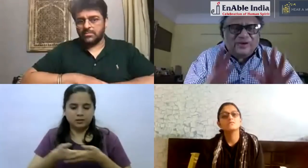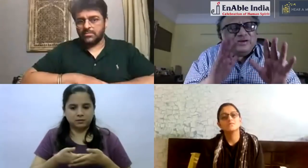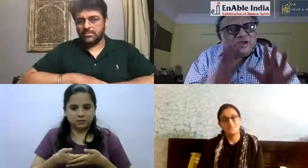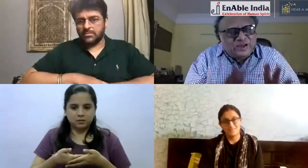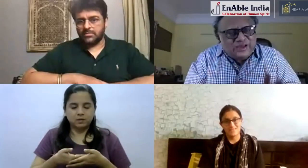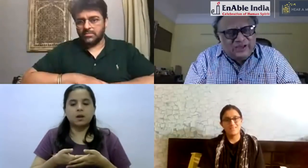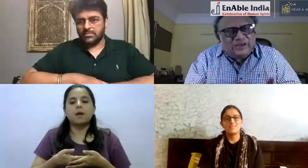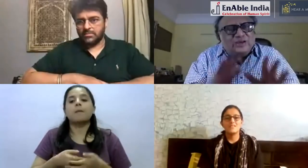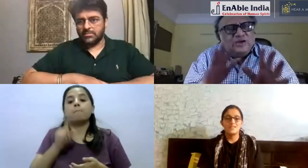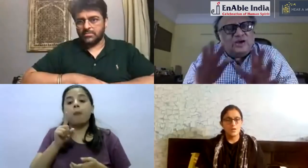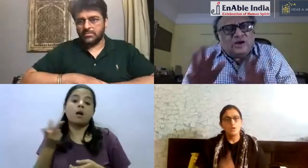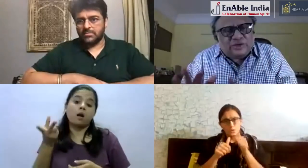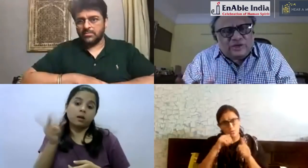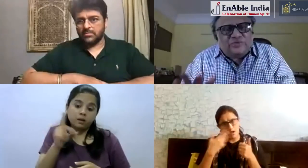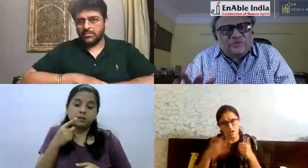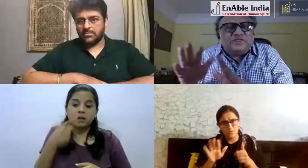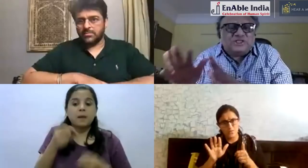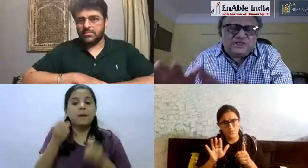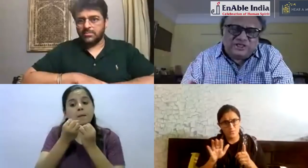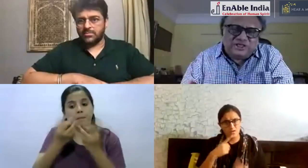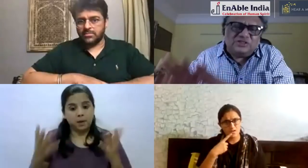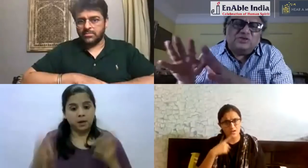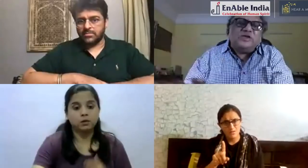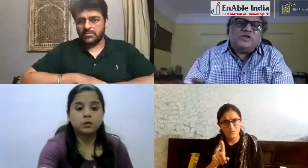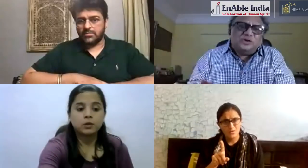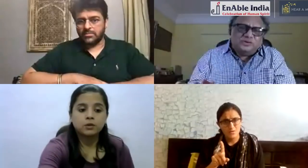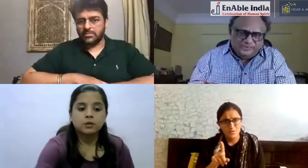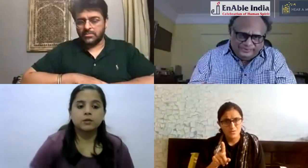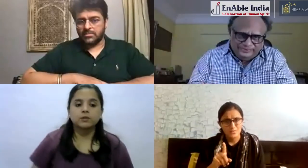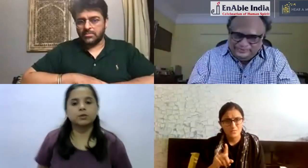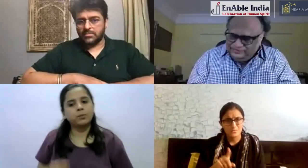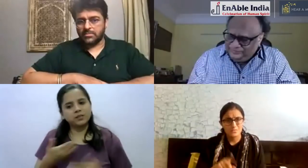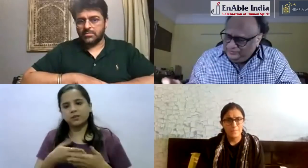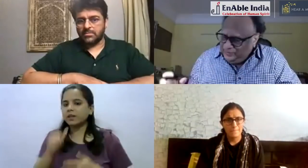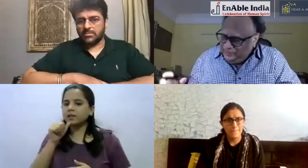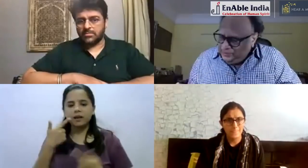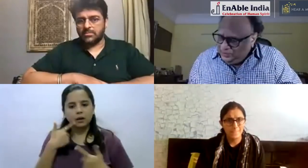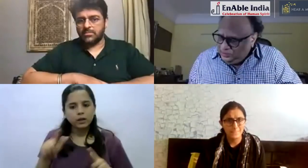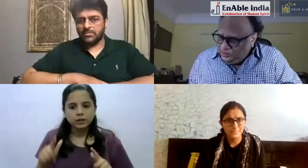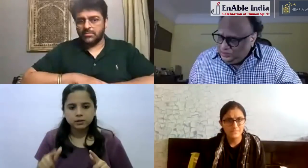But again, lot of research is going on.